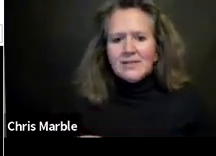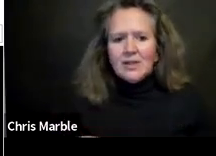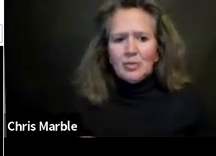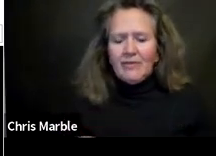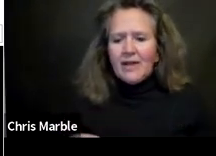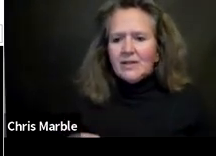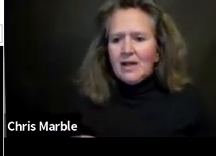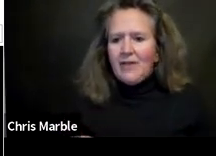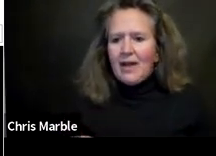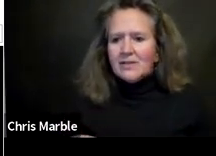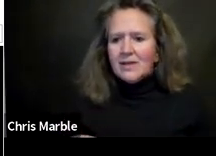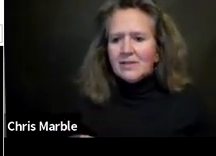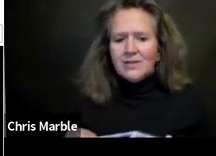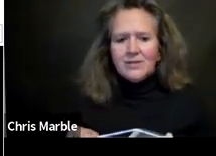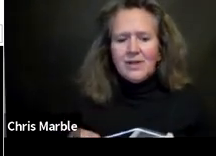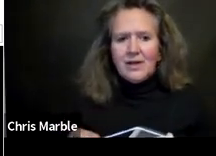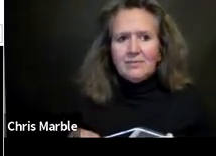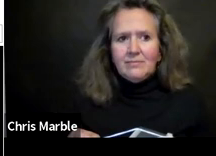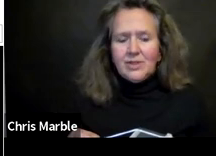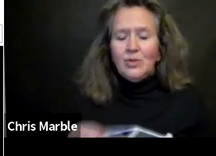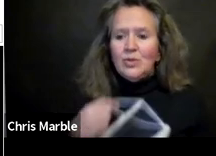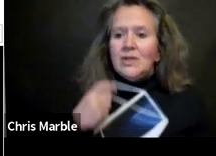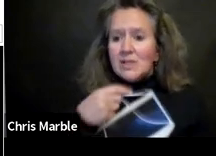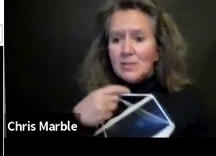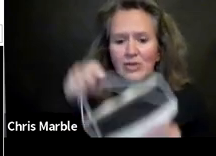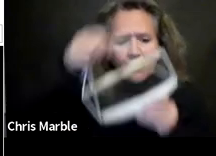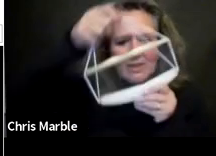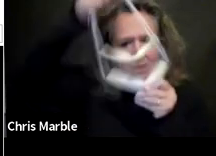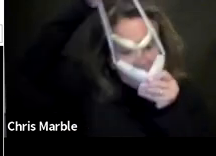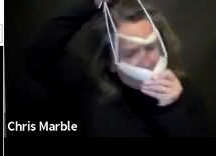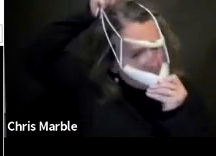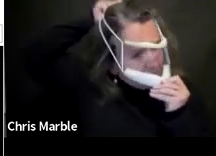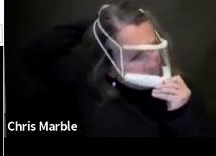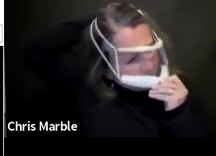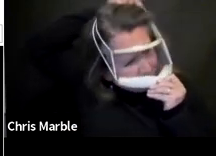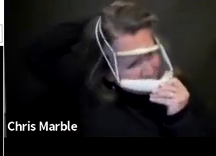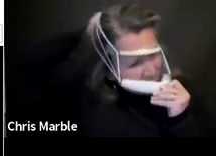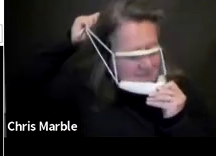use because it still provides a lot of access to speech reading.